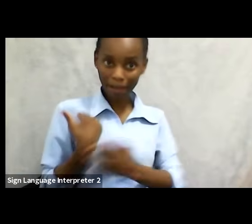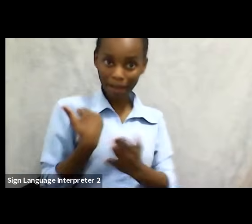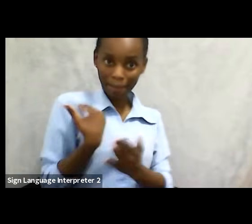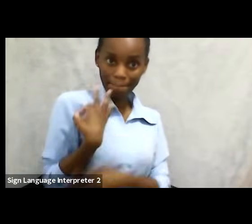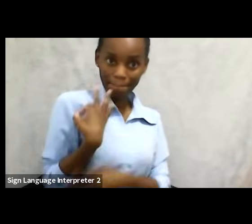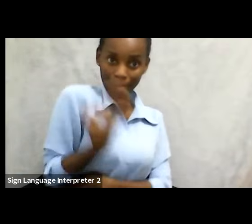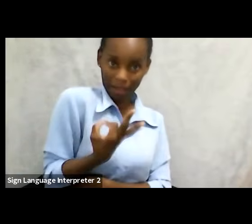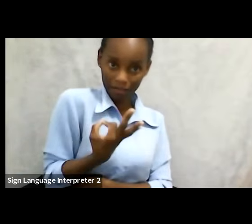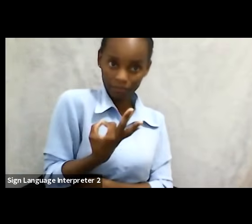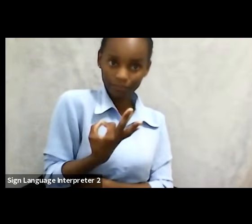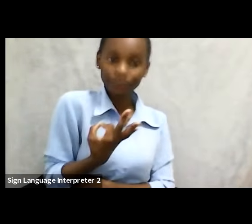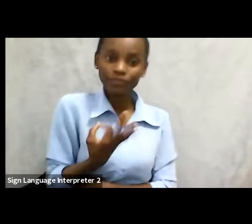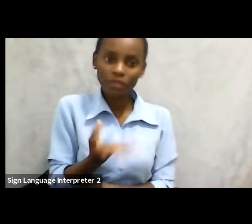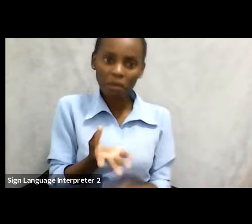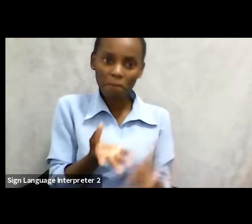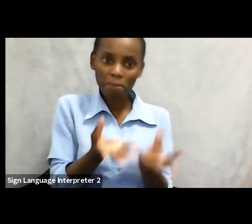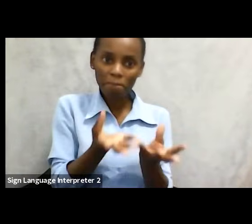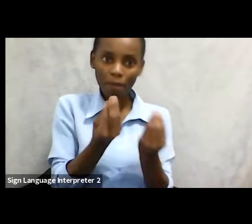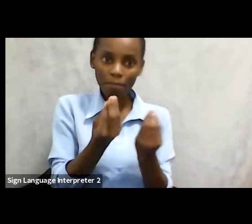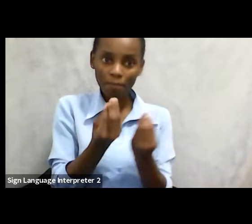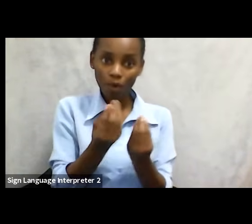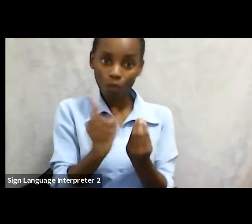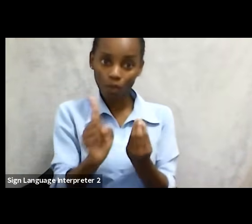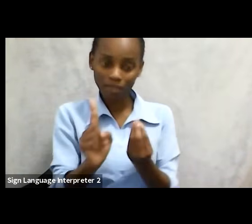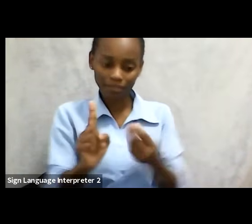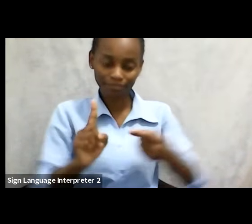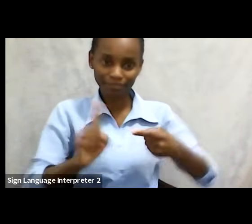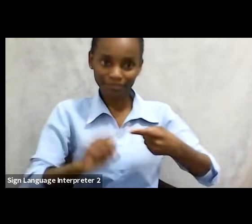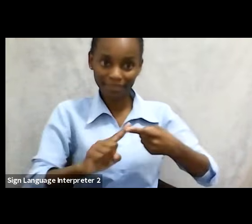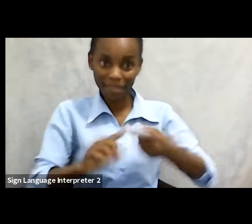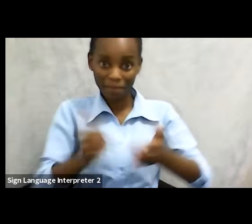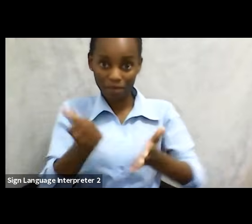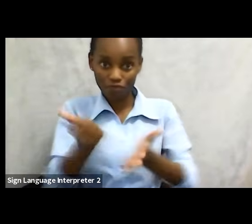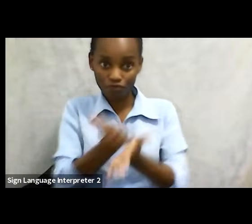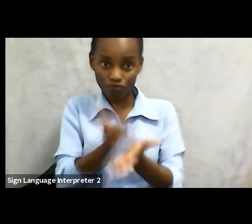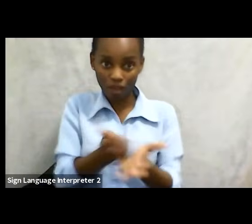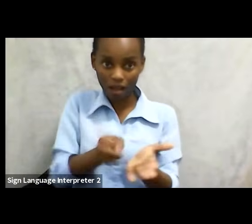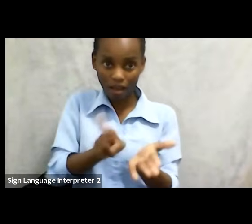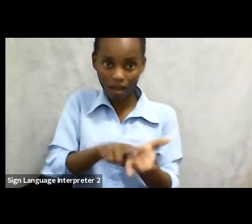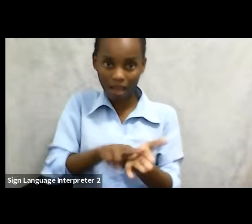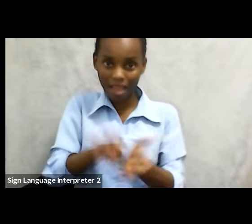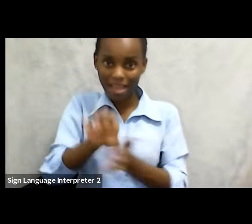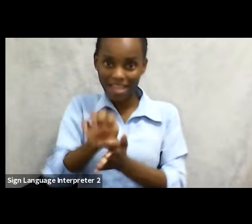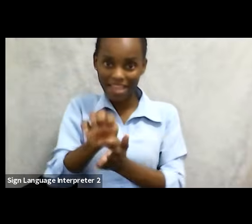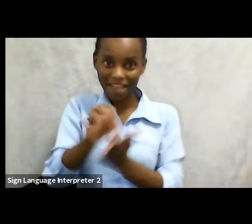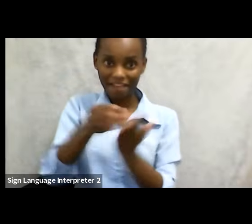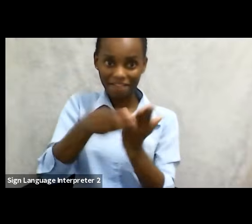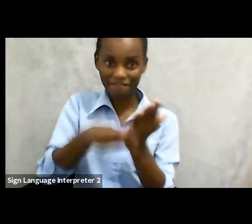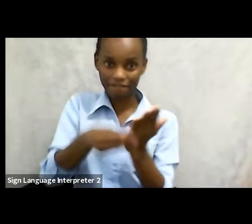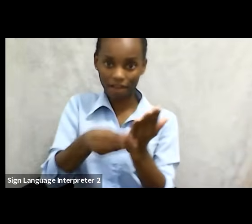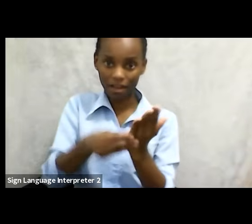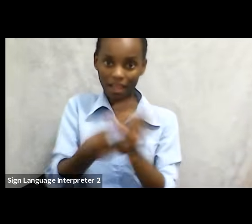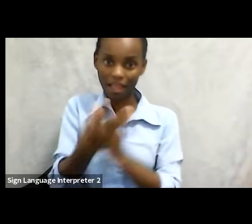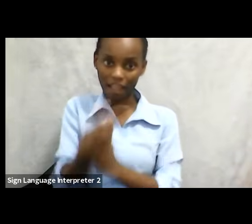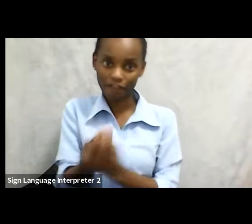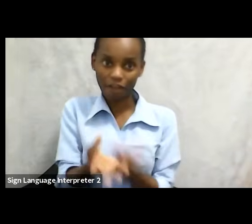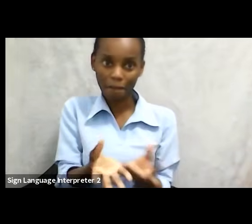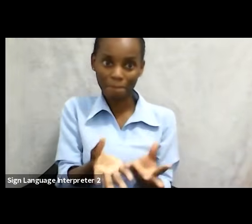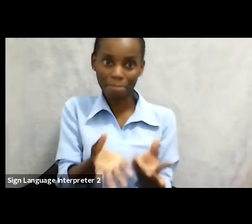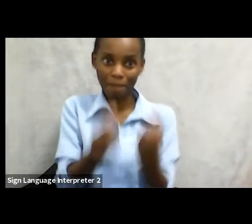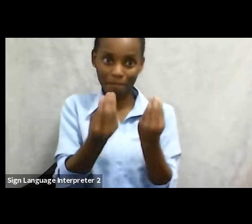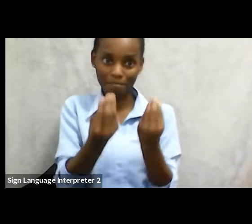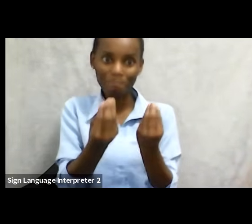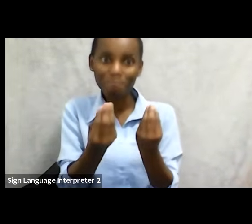combo. You register for e-filing and you get a tax number at the same